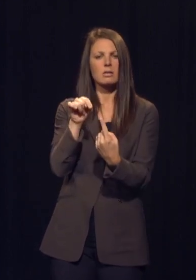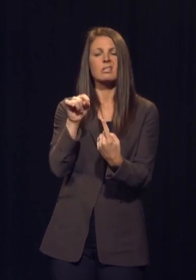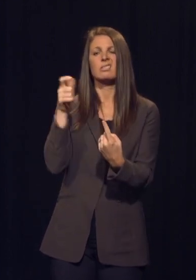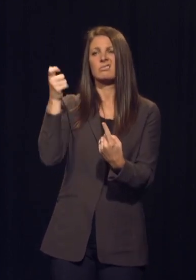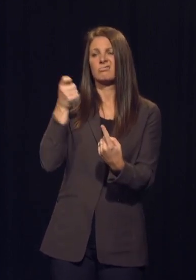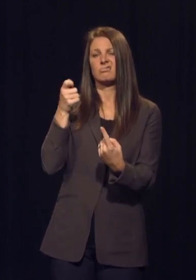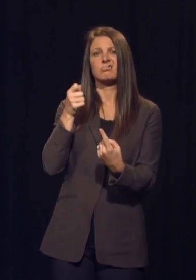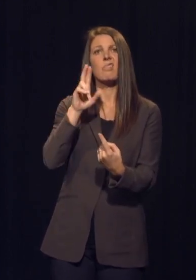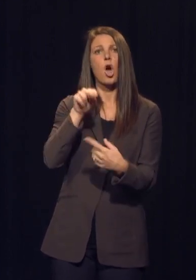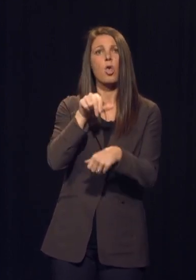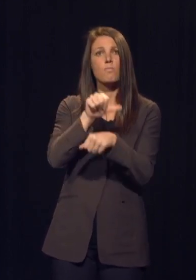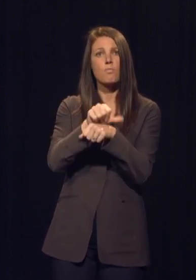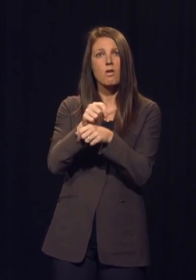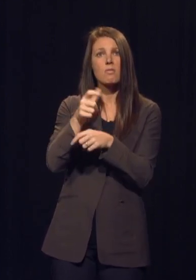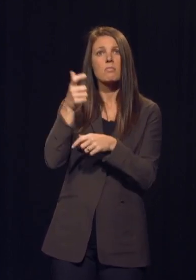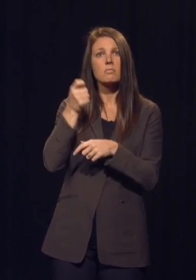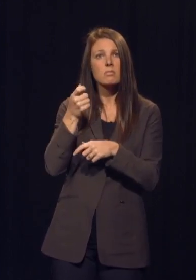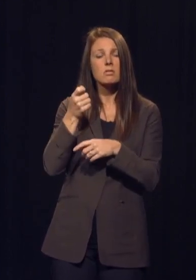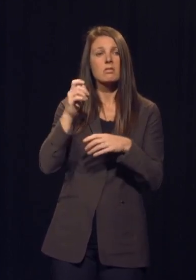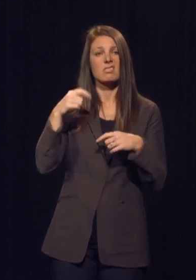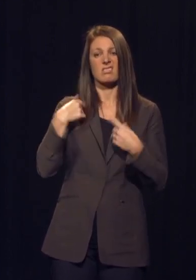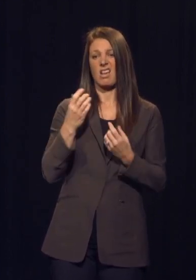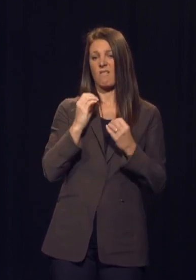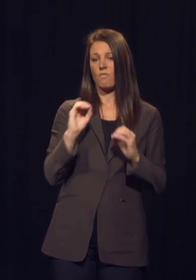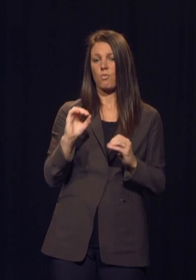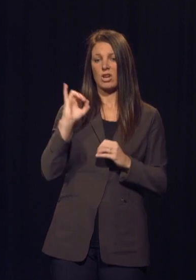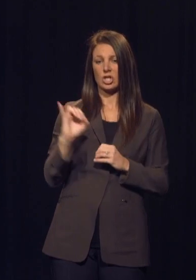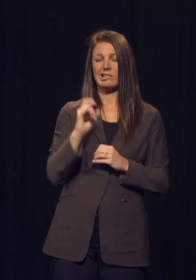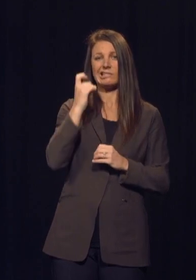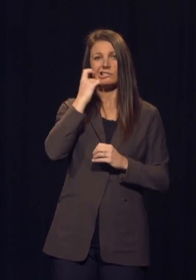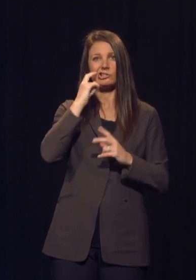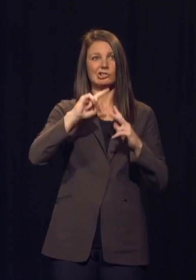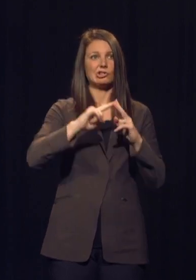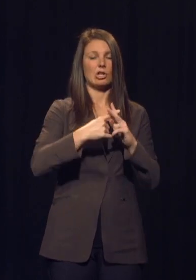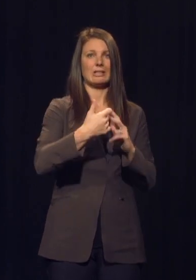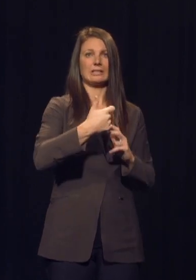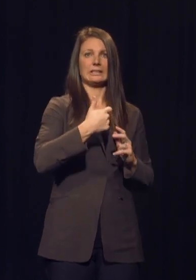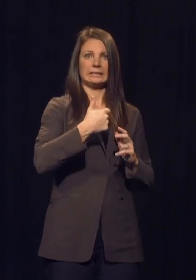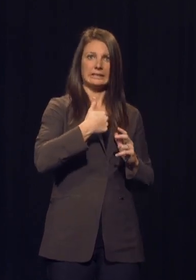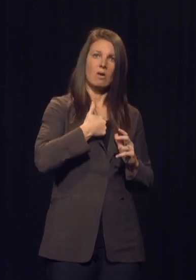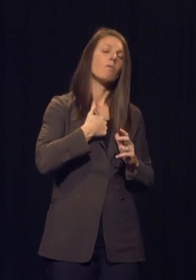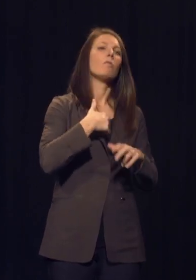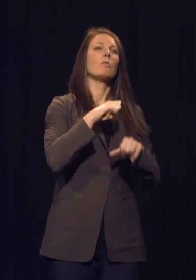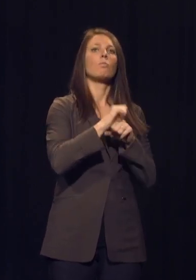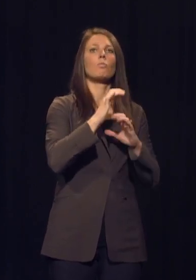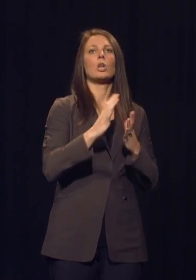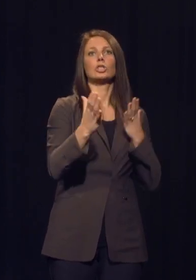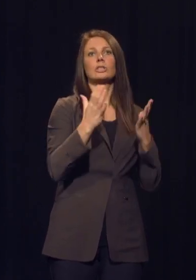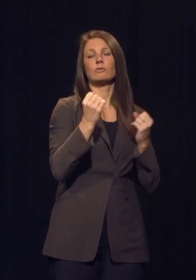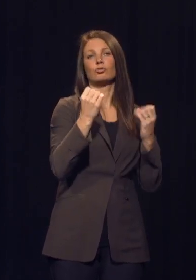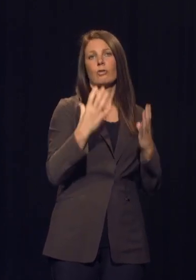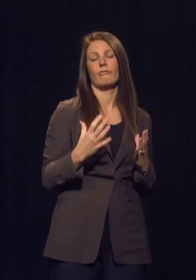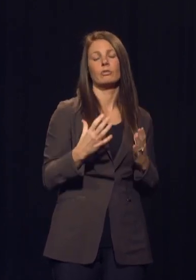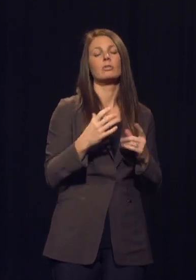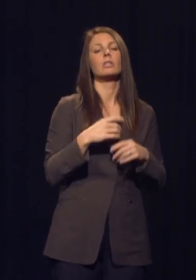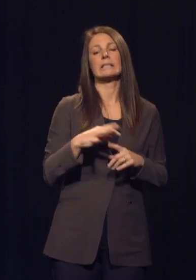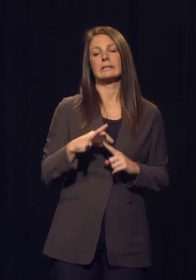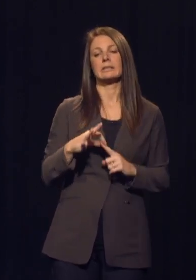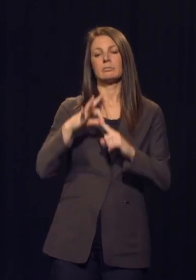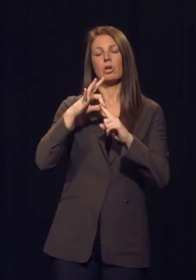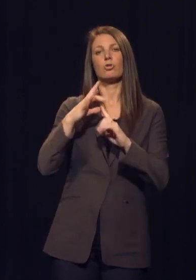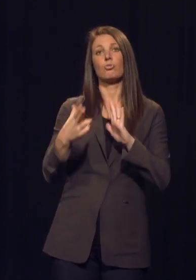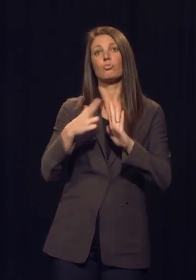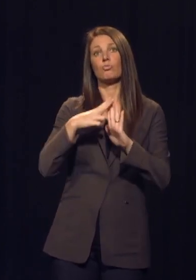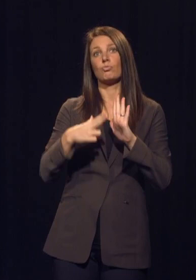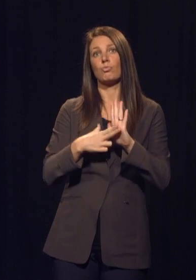unemployment, had no insurance, and just started a job as a self-employed delivery driver. The special enrollment period offered as part of the